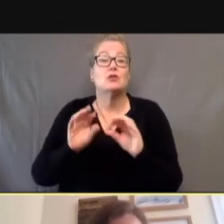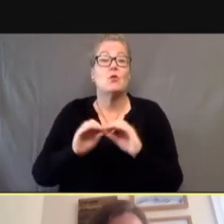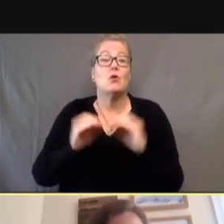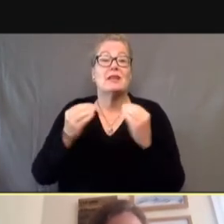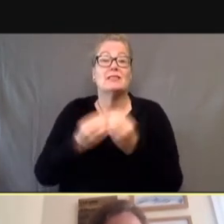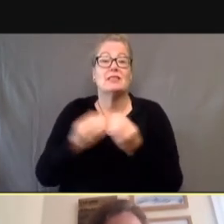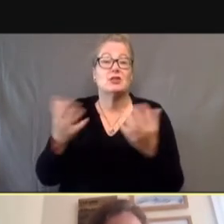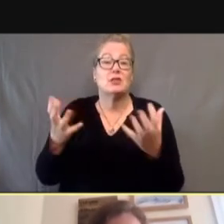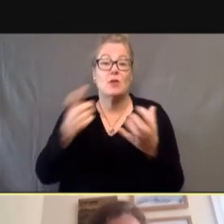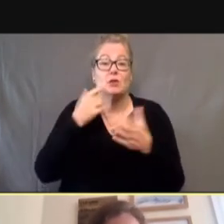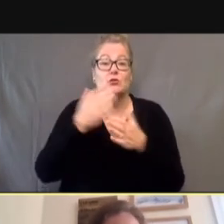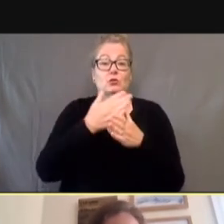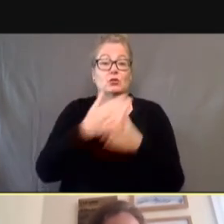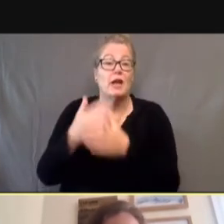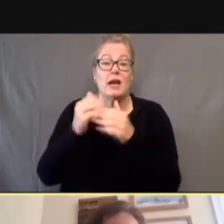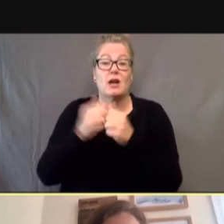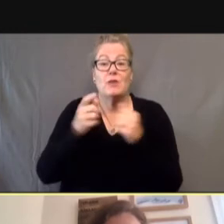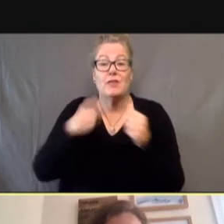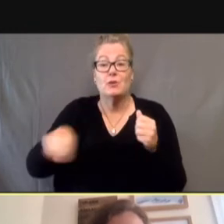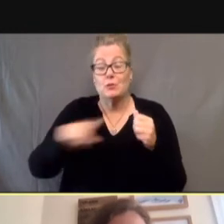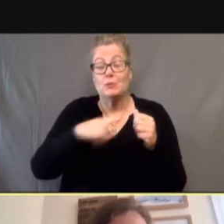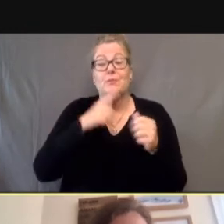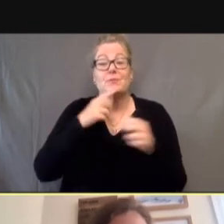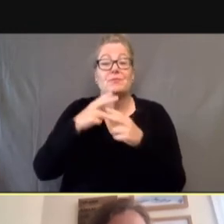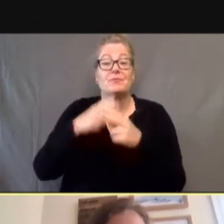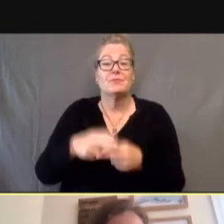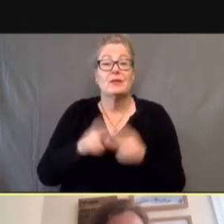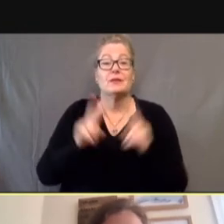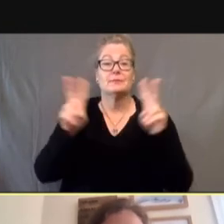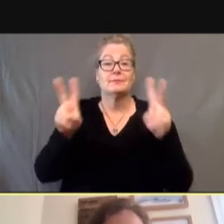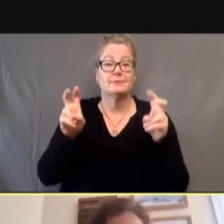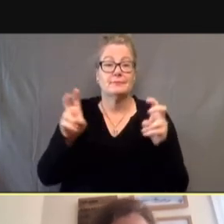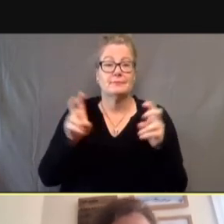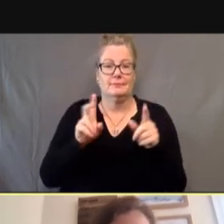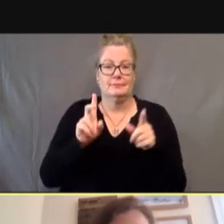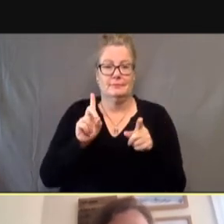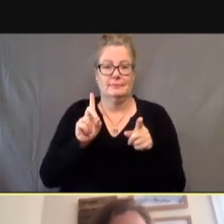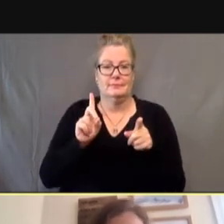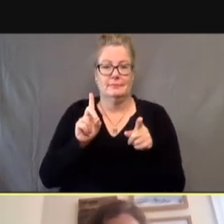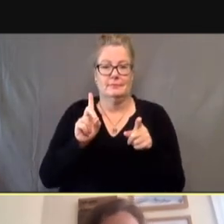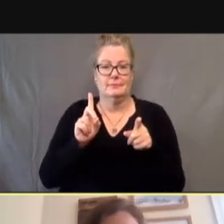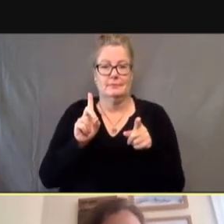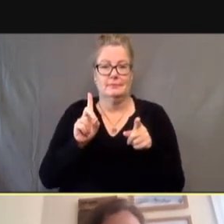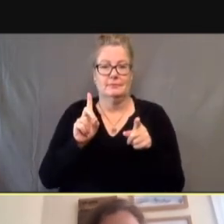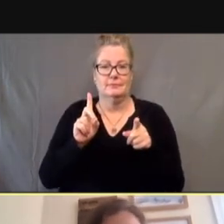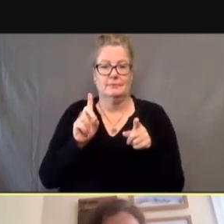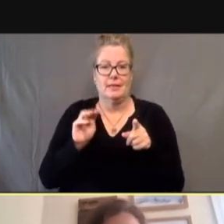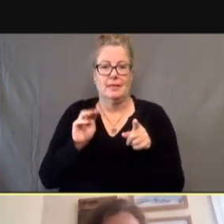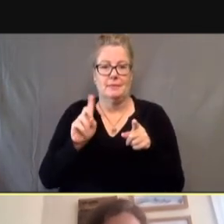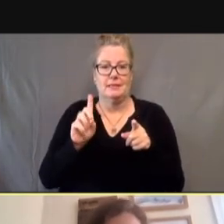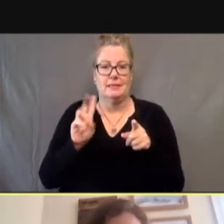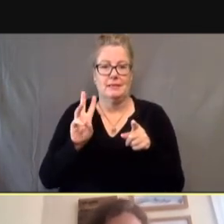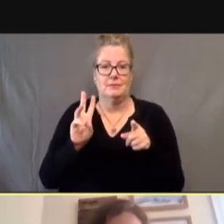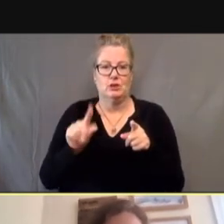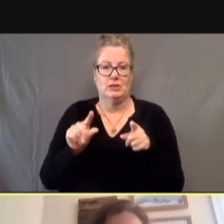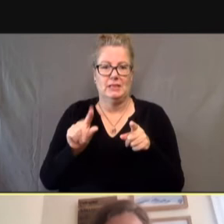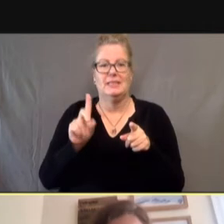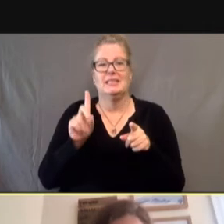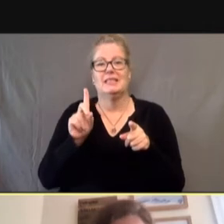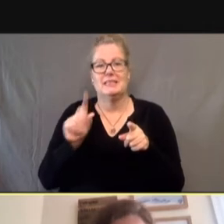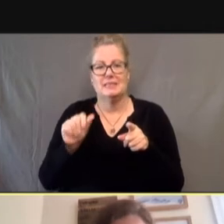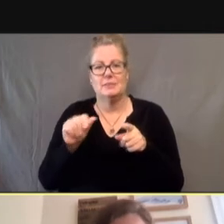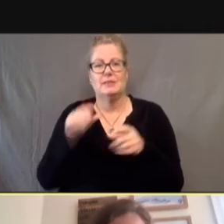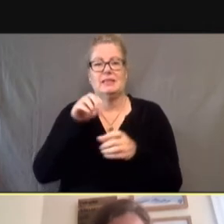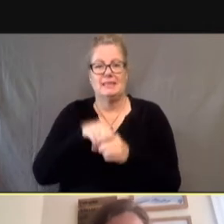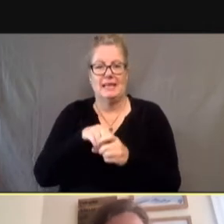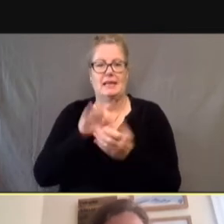guys about is called the Disabilities in Medicine and Dentistry Working Group, or the DMDWG, as we lovingly call